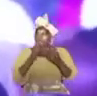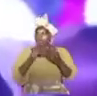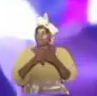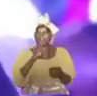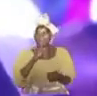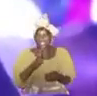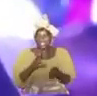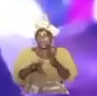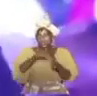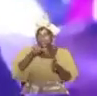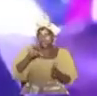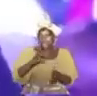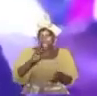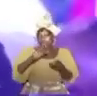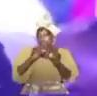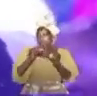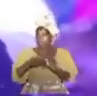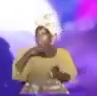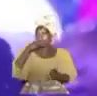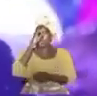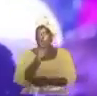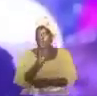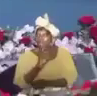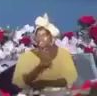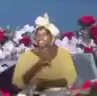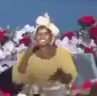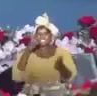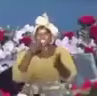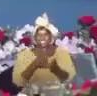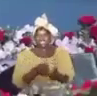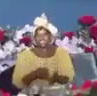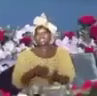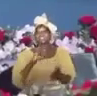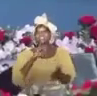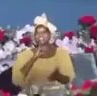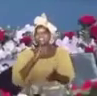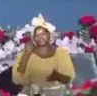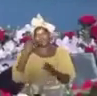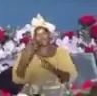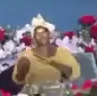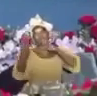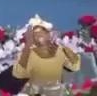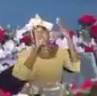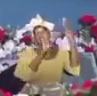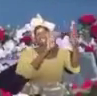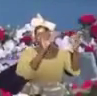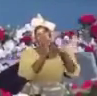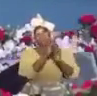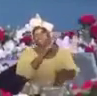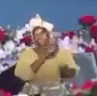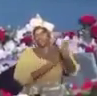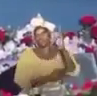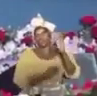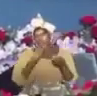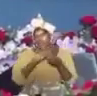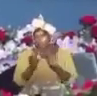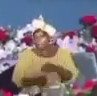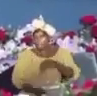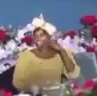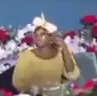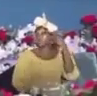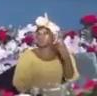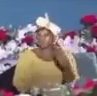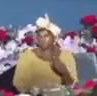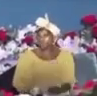one, it necessitates an encounter with Jesus, the Son of the living God. Number two, that your prayer life has to be